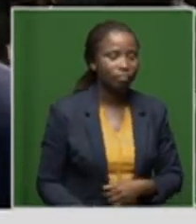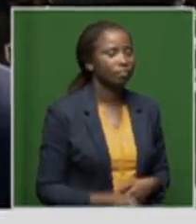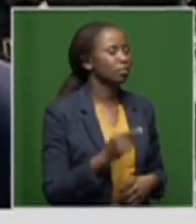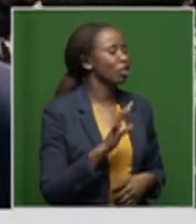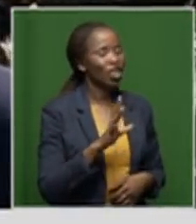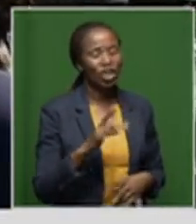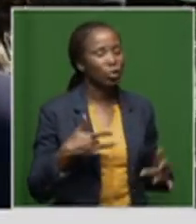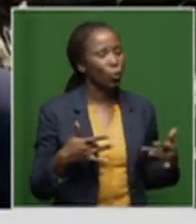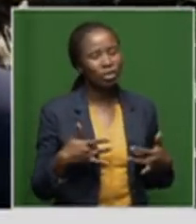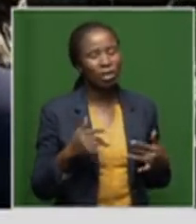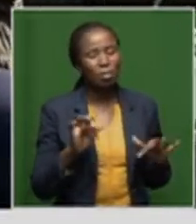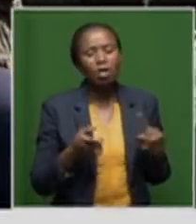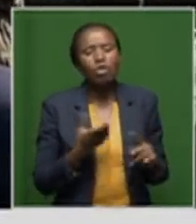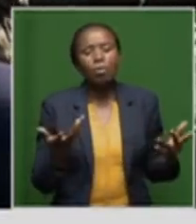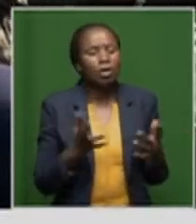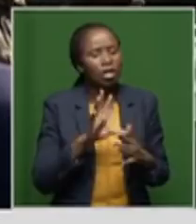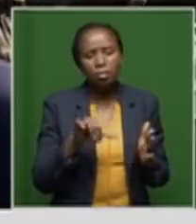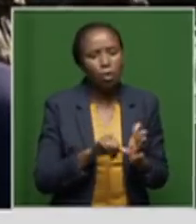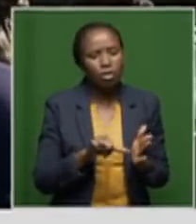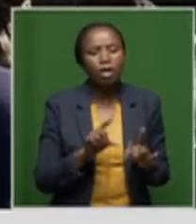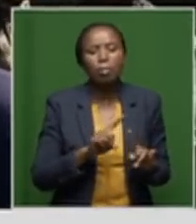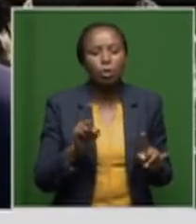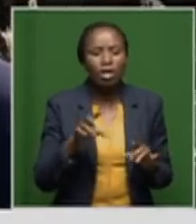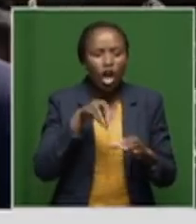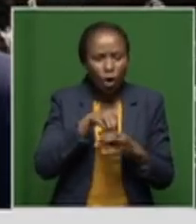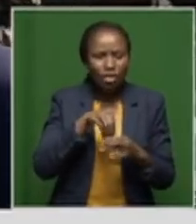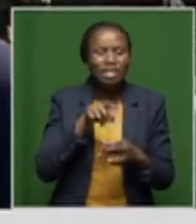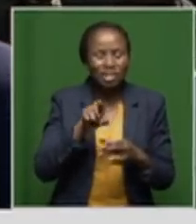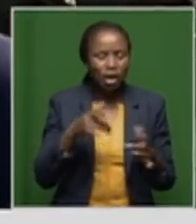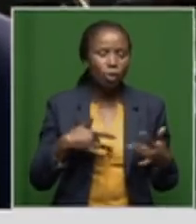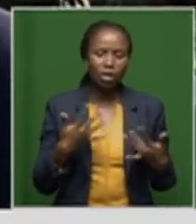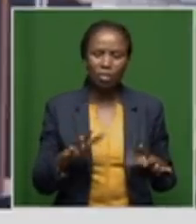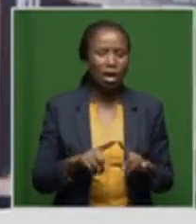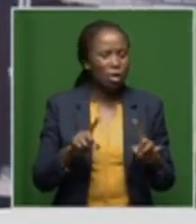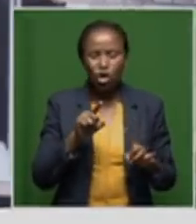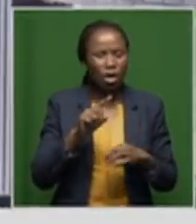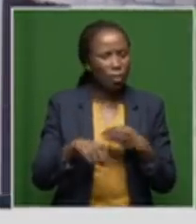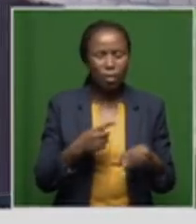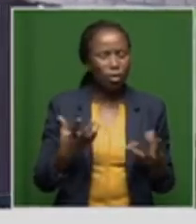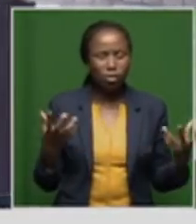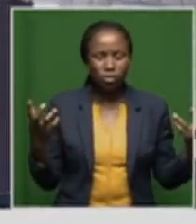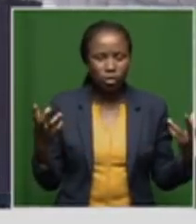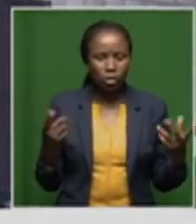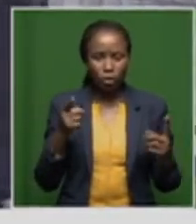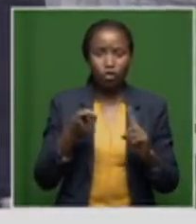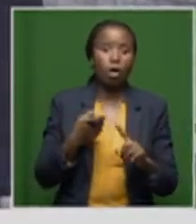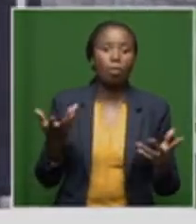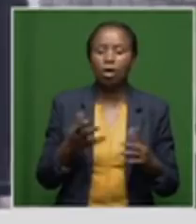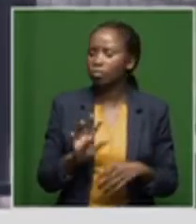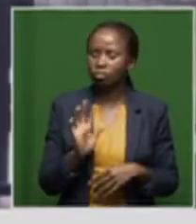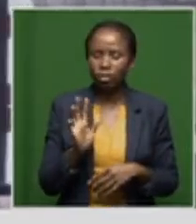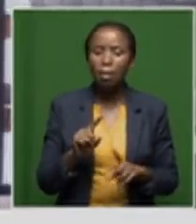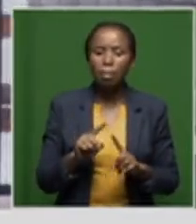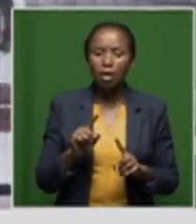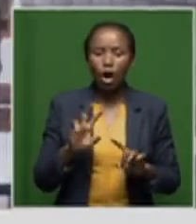where do people come from. It's the conduct that becomes a matter of grave concern to us. It's not necessarily about where do you come from, but how do you